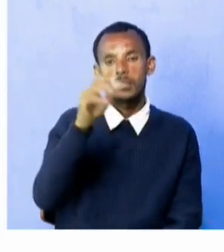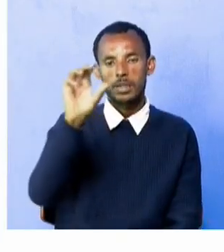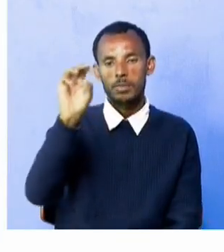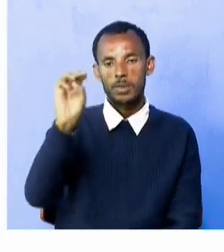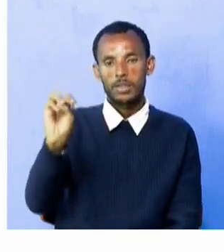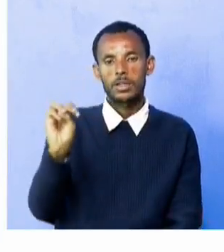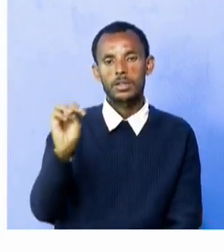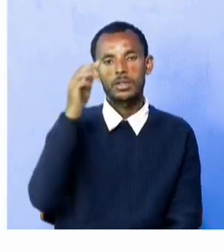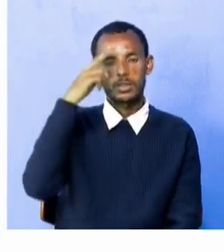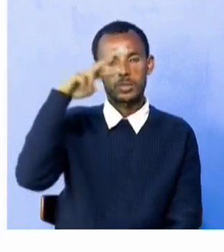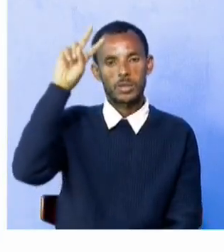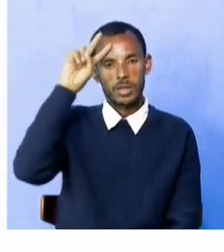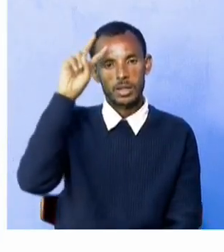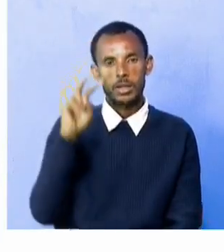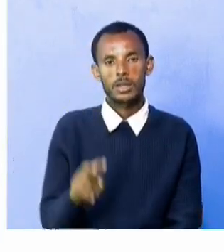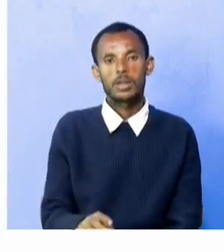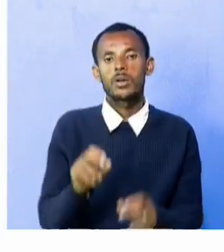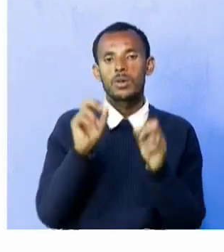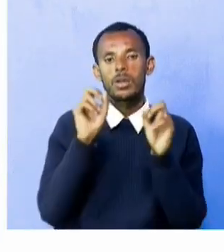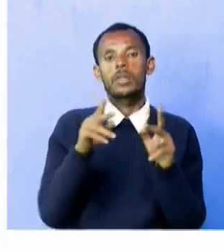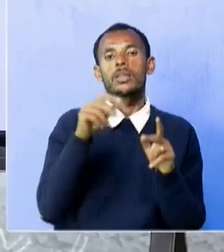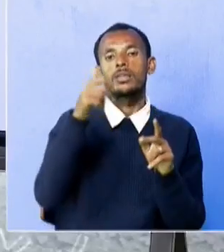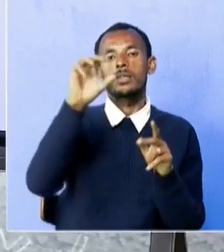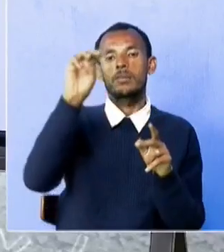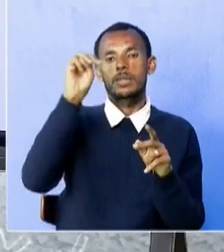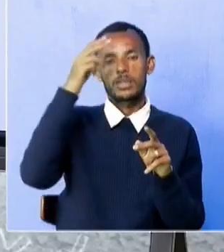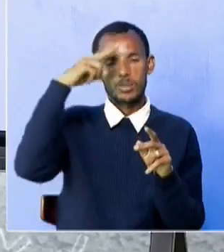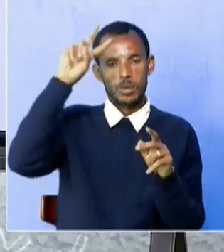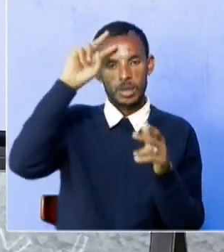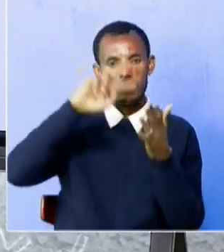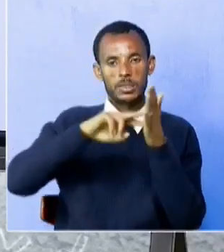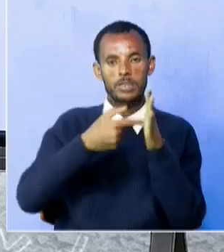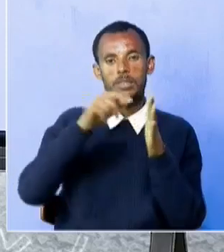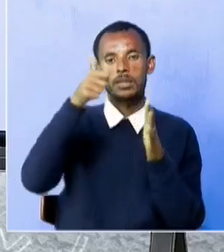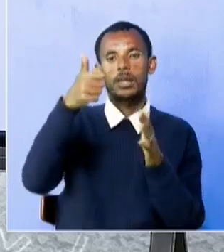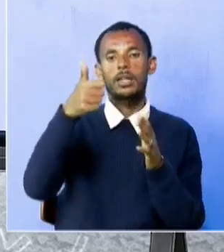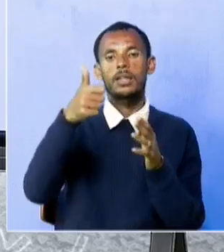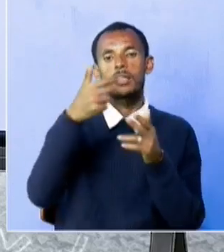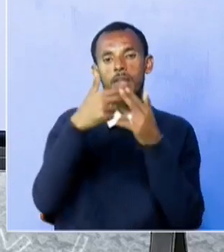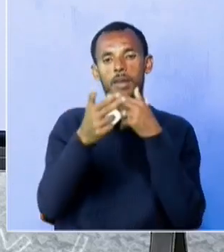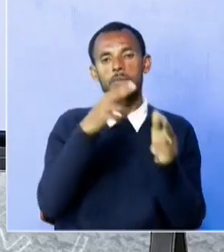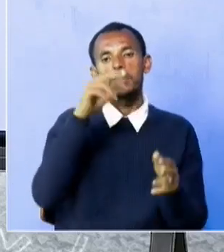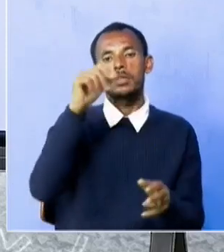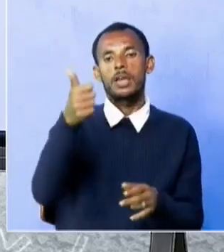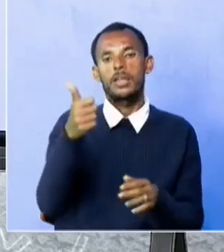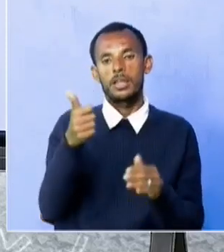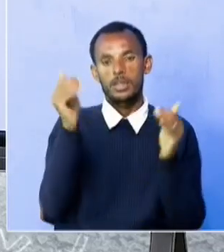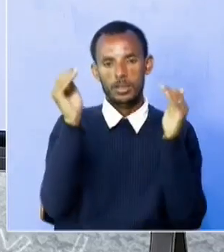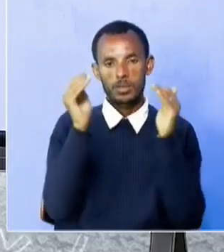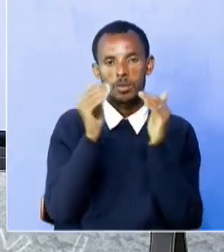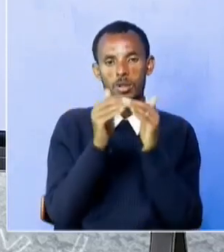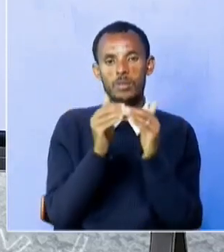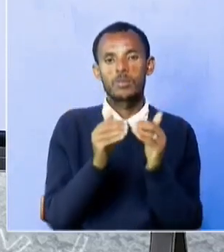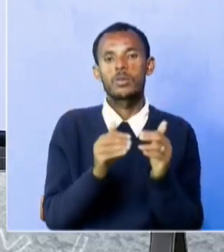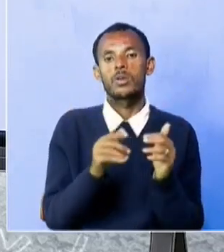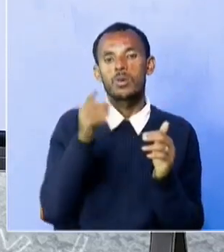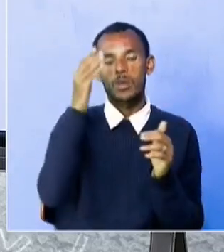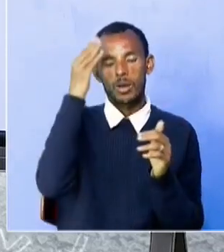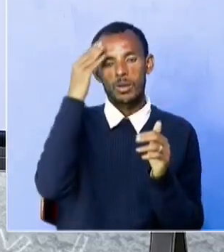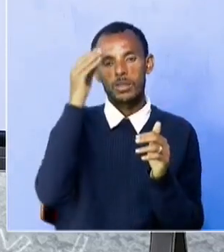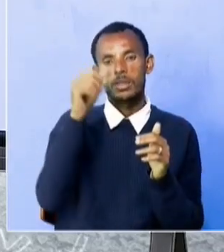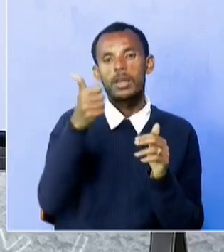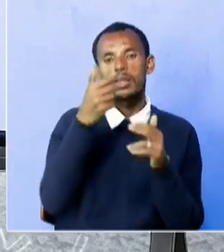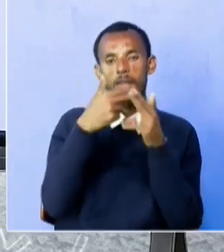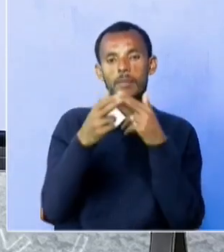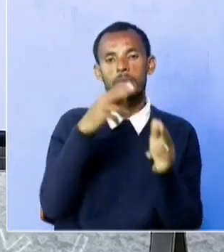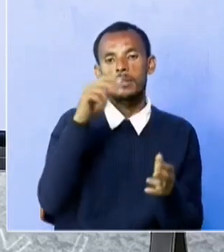centimeter square. Okay, 10 centimeter square means 10 centimeter times 10 centimeter. As you all know,